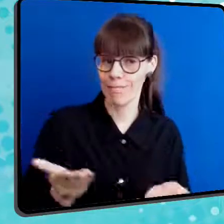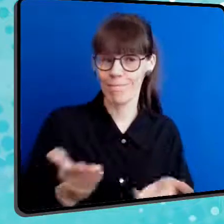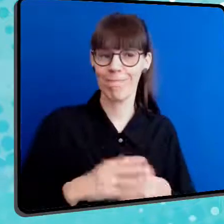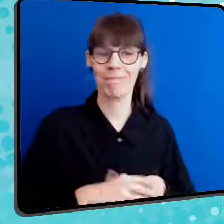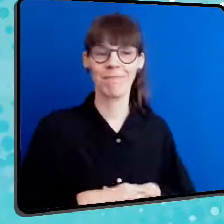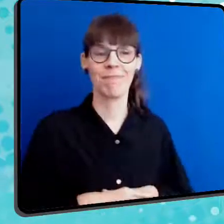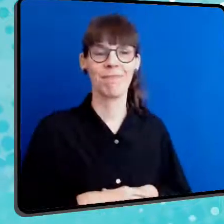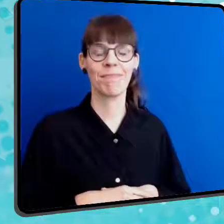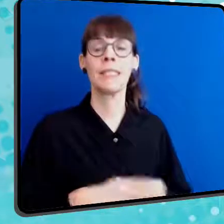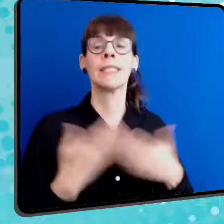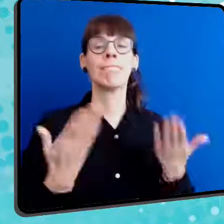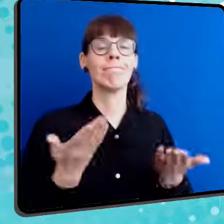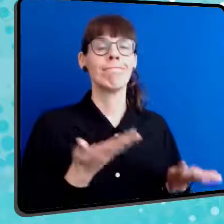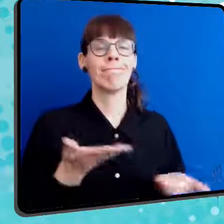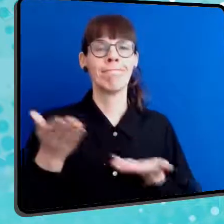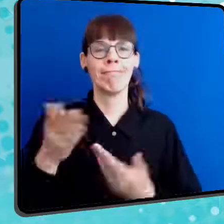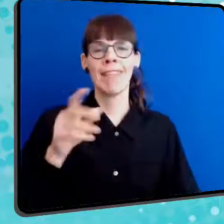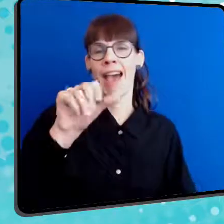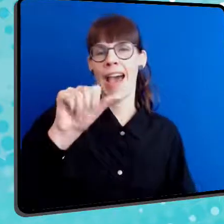Arafat.